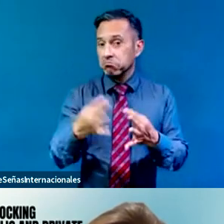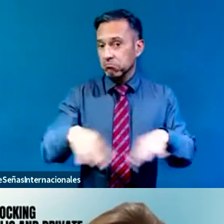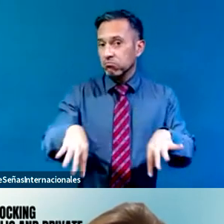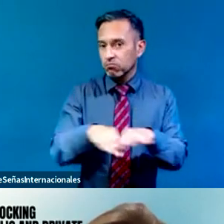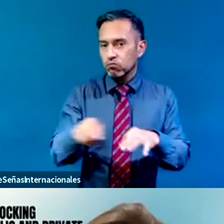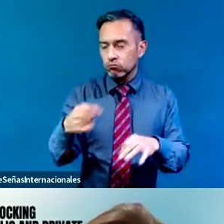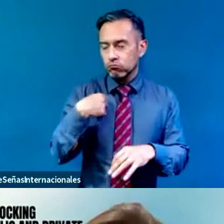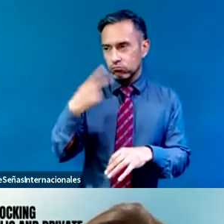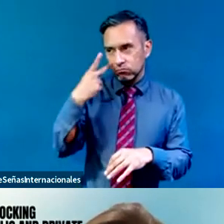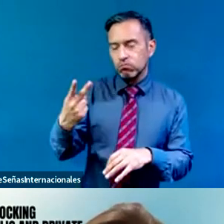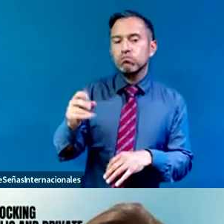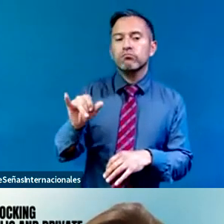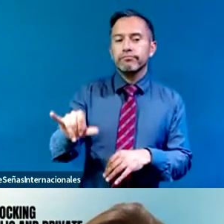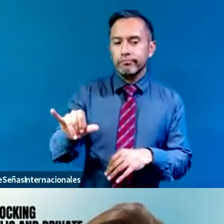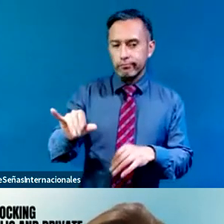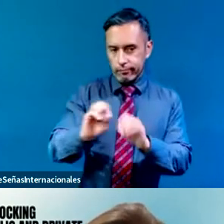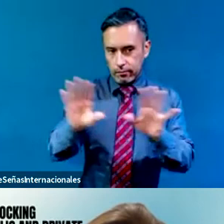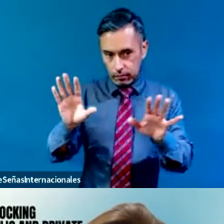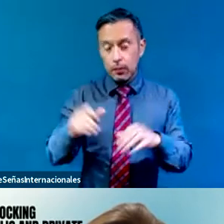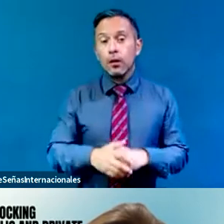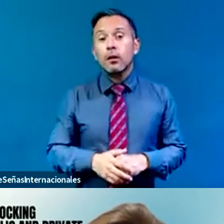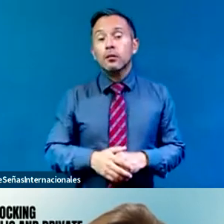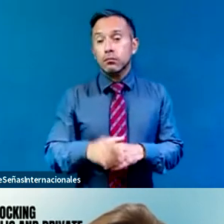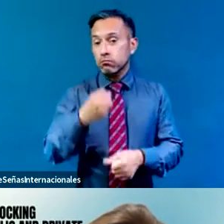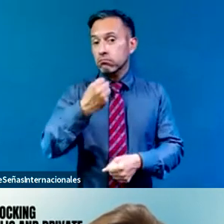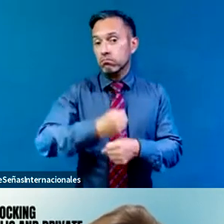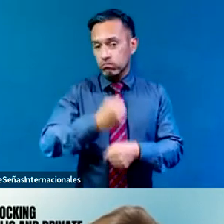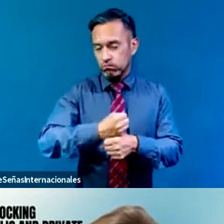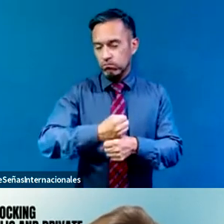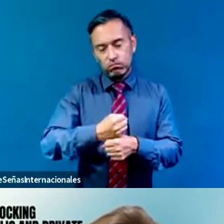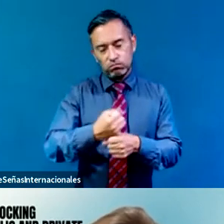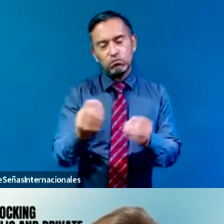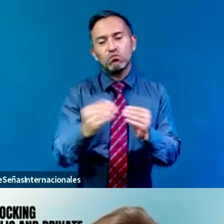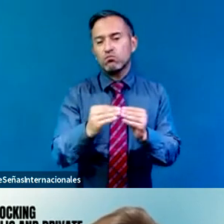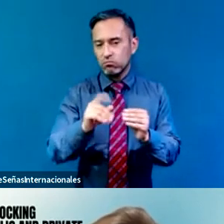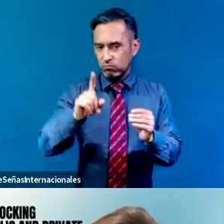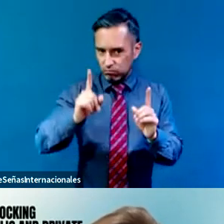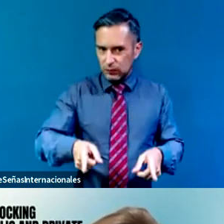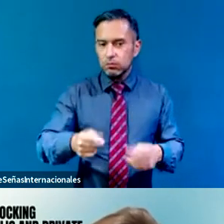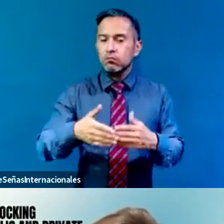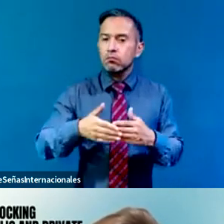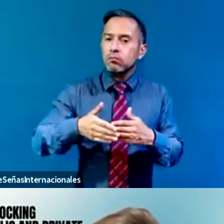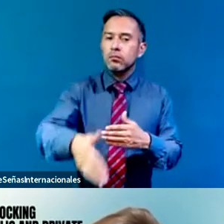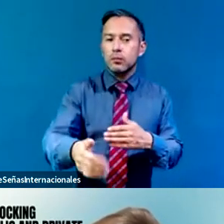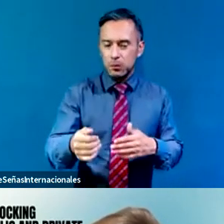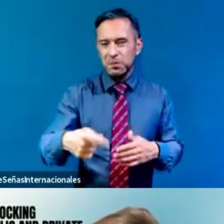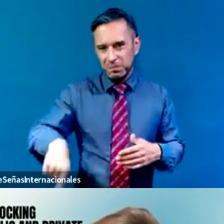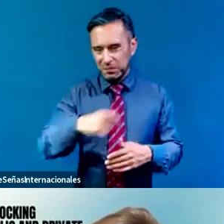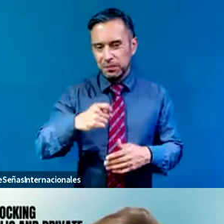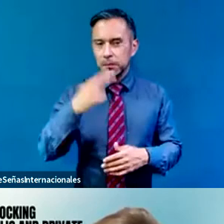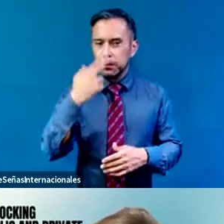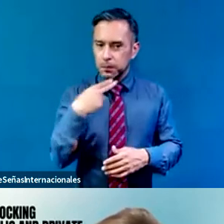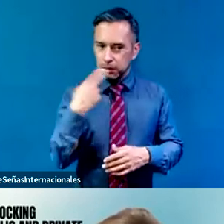ahead that will require commitments from all of us. I'd also like to remind all of the participants in